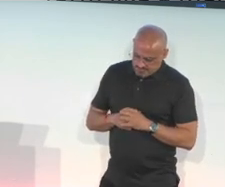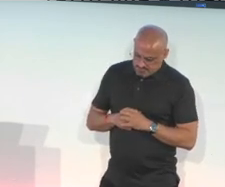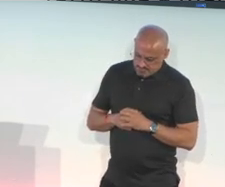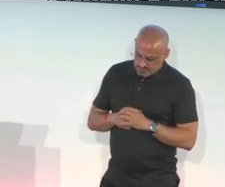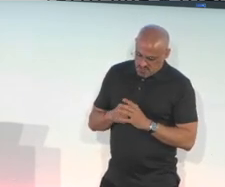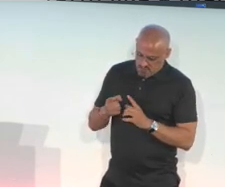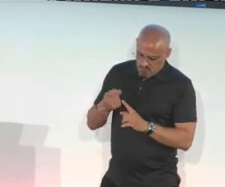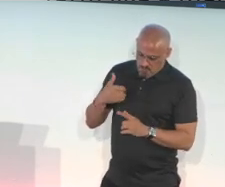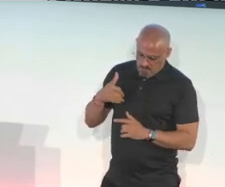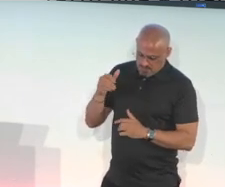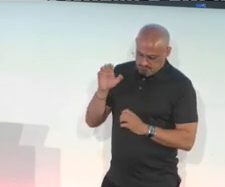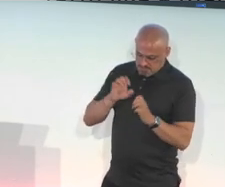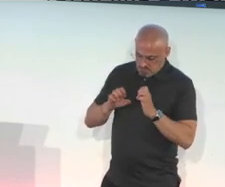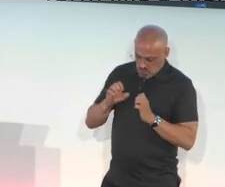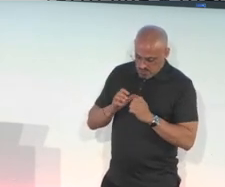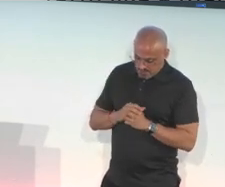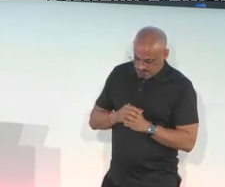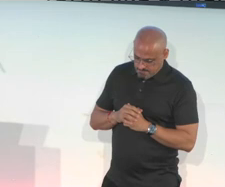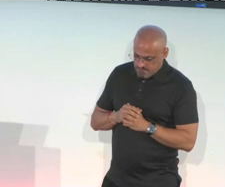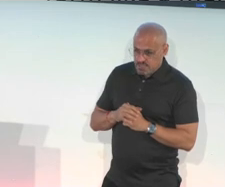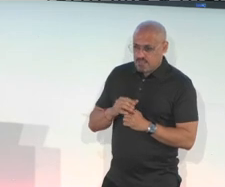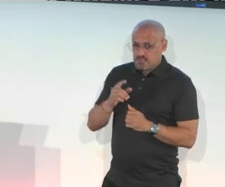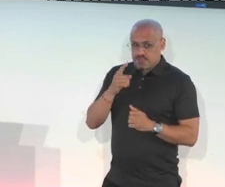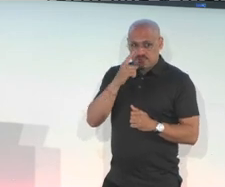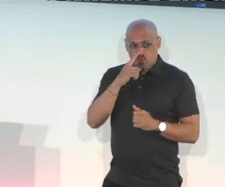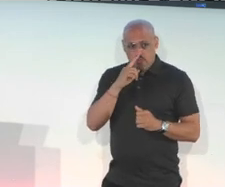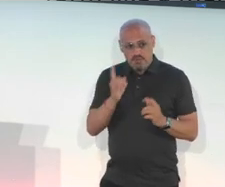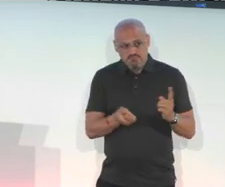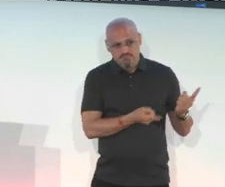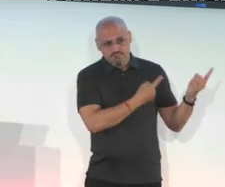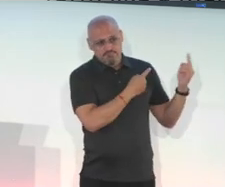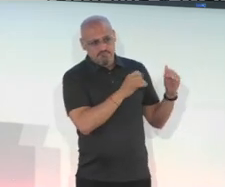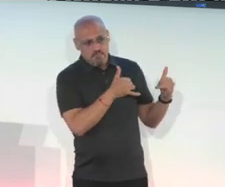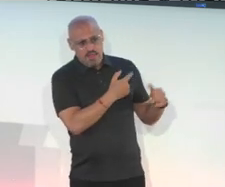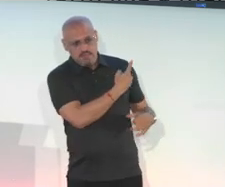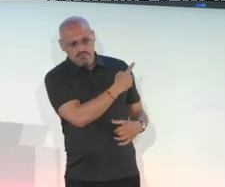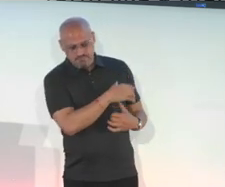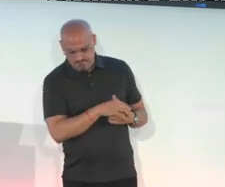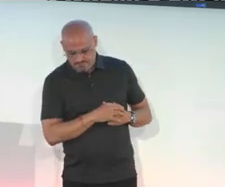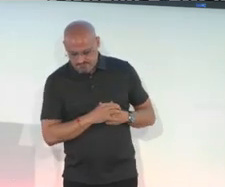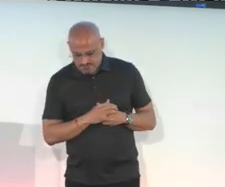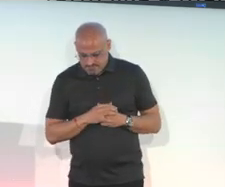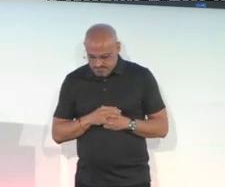from my demos. So could you please play this clip?